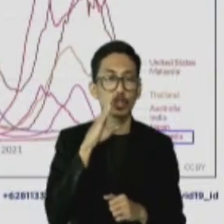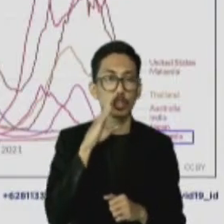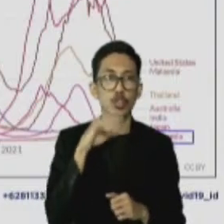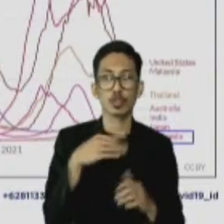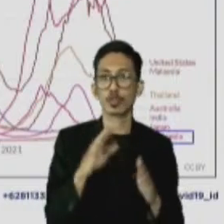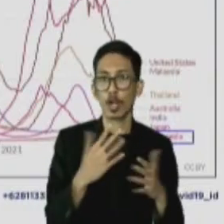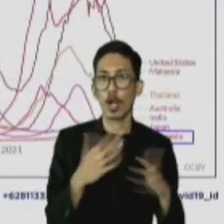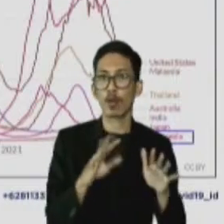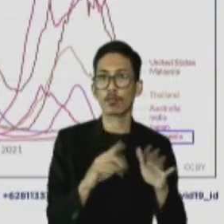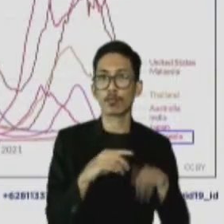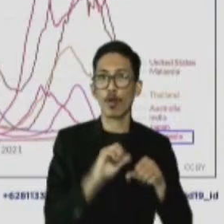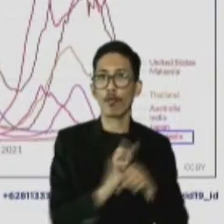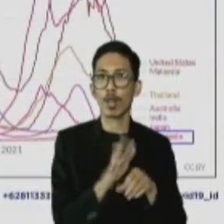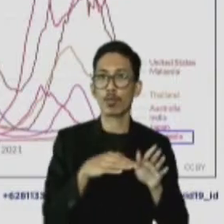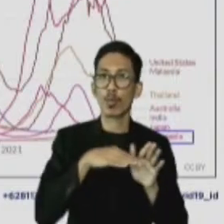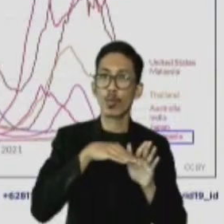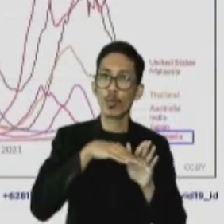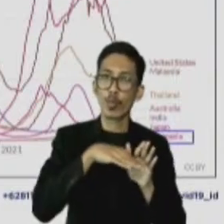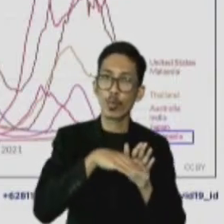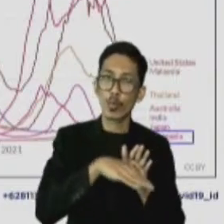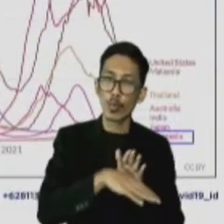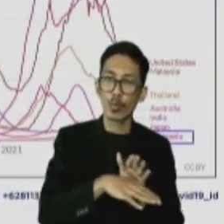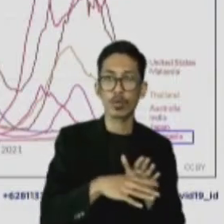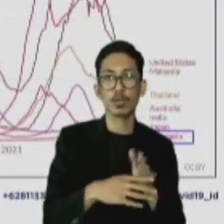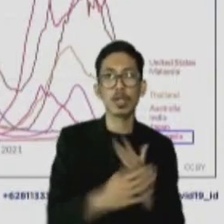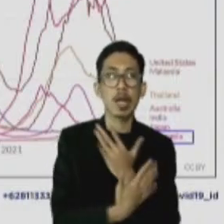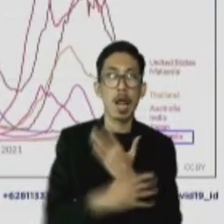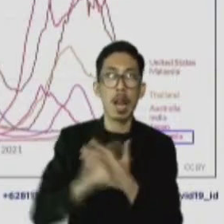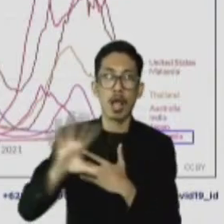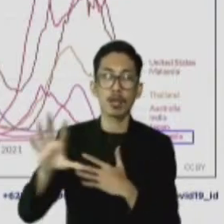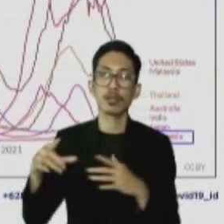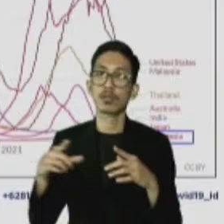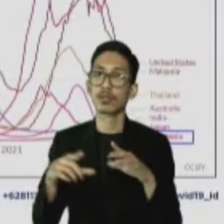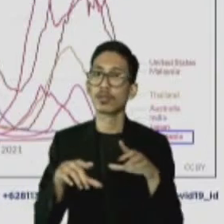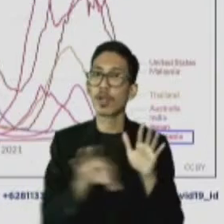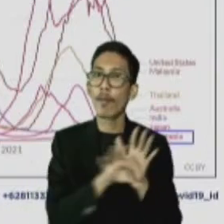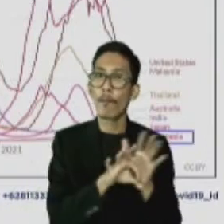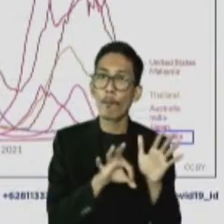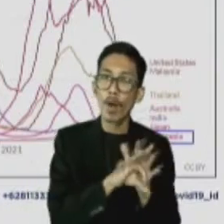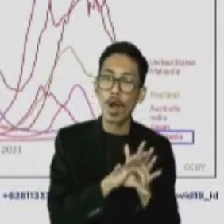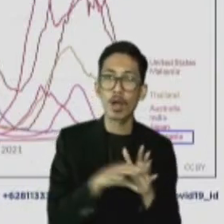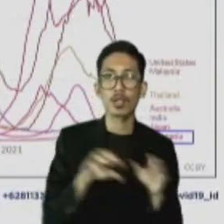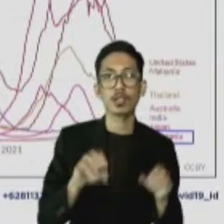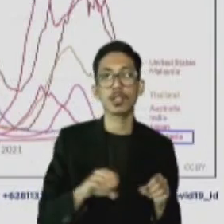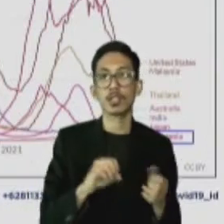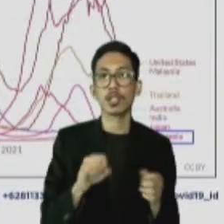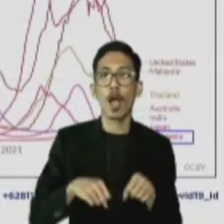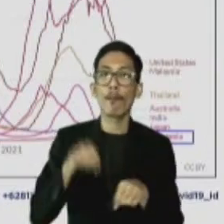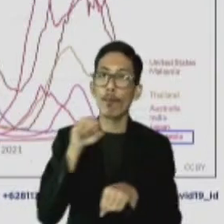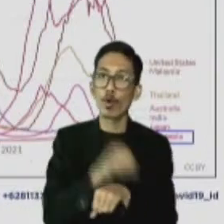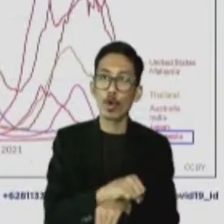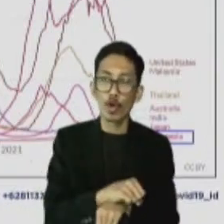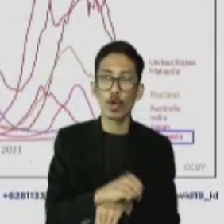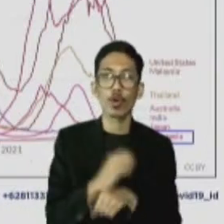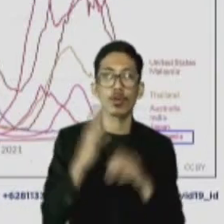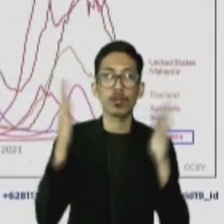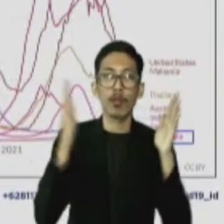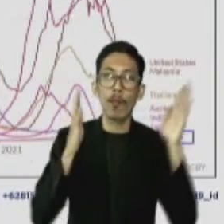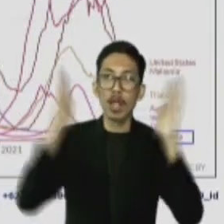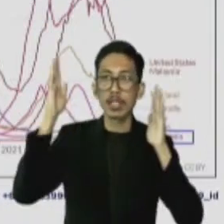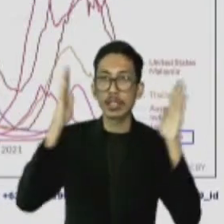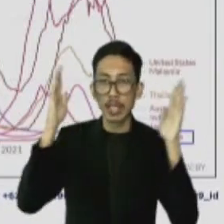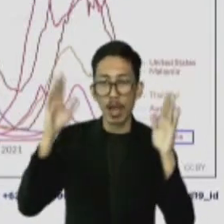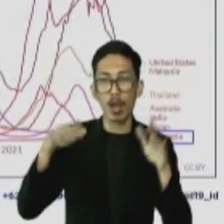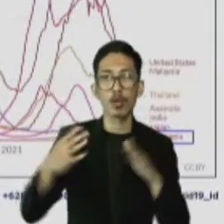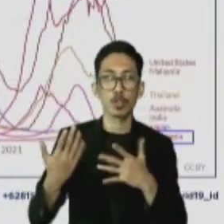including neighboring countries such as Japan, Singapore, and also Malaysia, also experienced a third